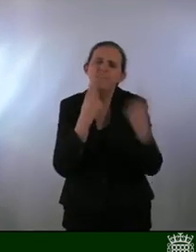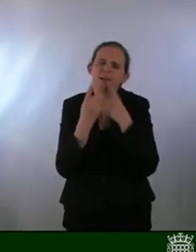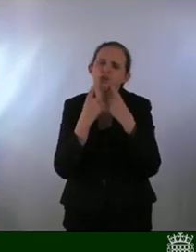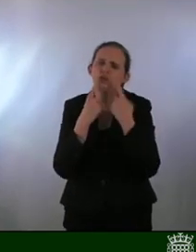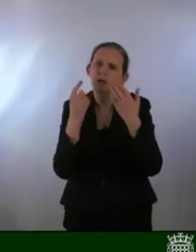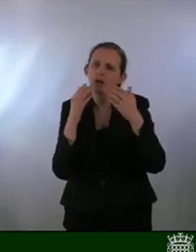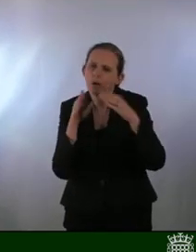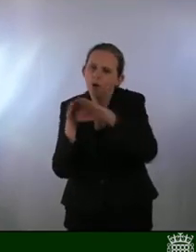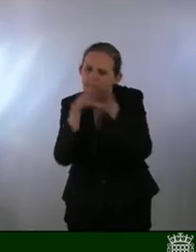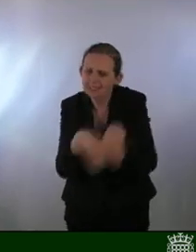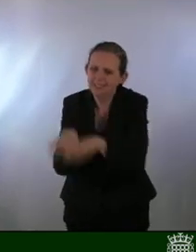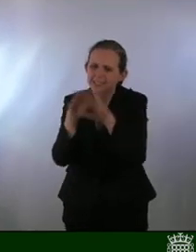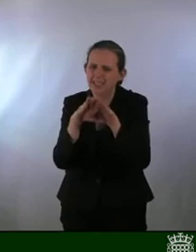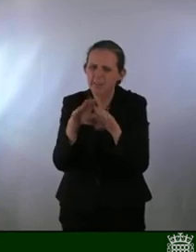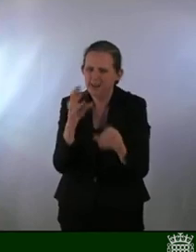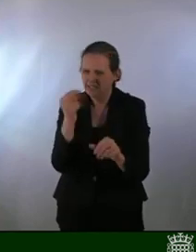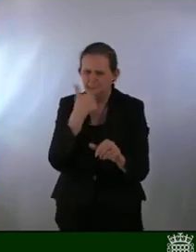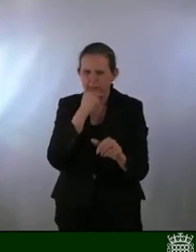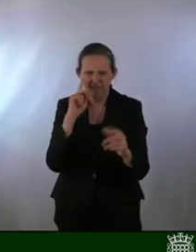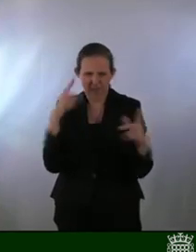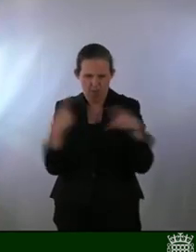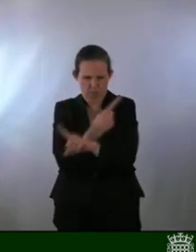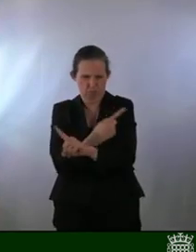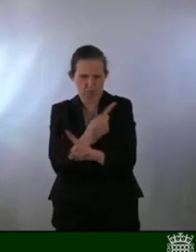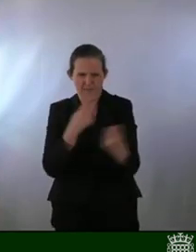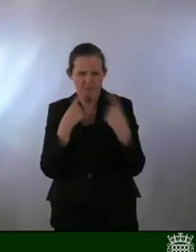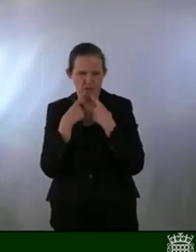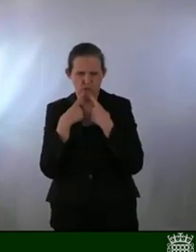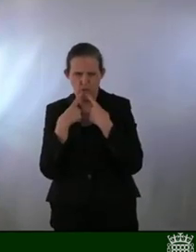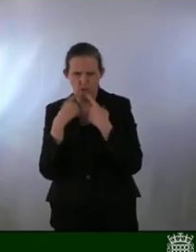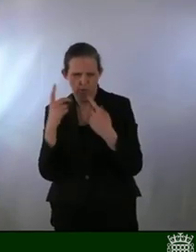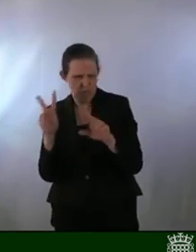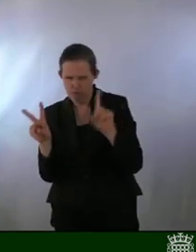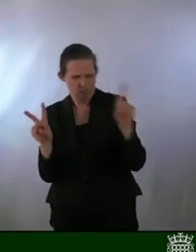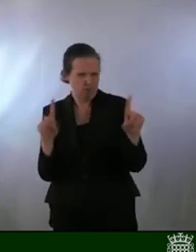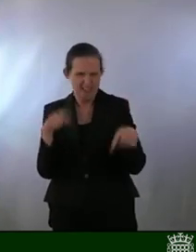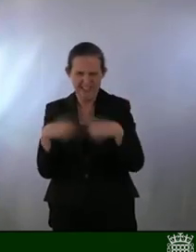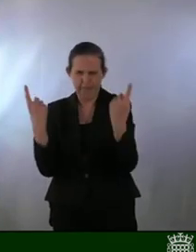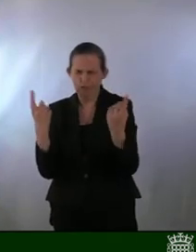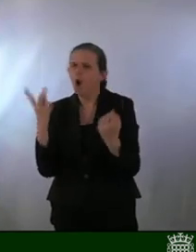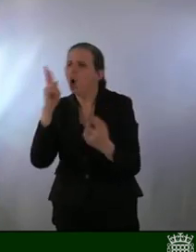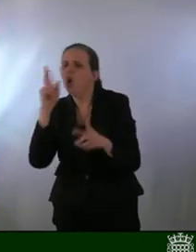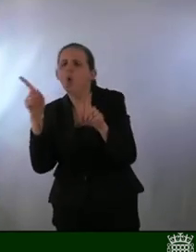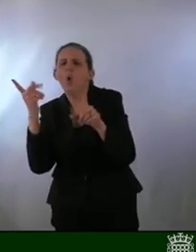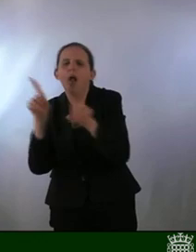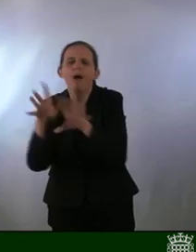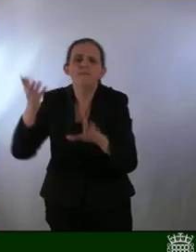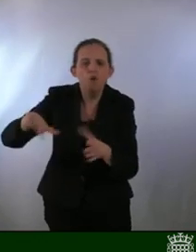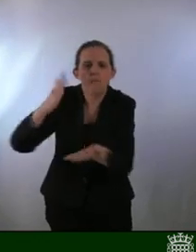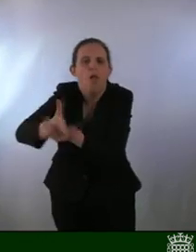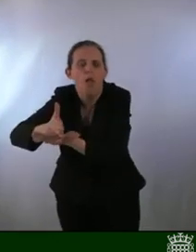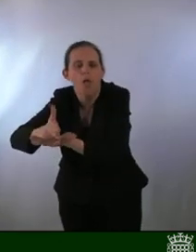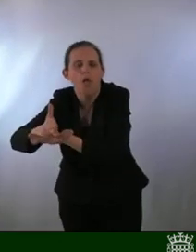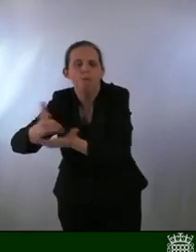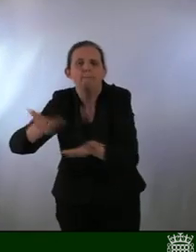seeing competing messages which look like they come from credible sources and then are passed on in good faith. In